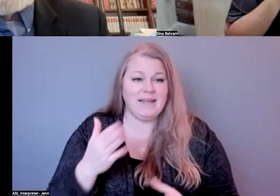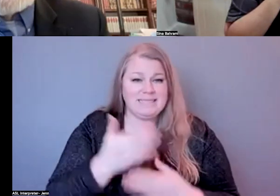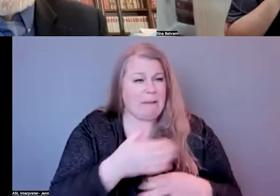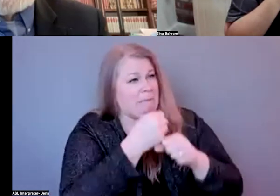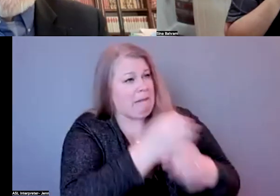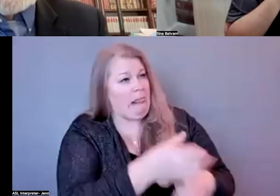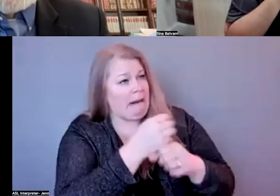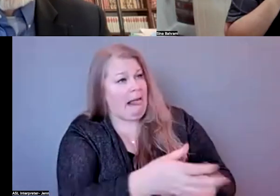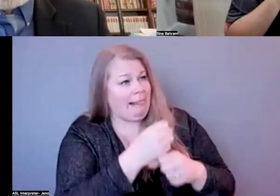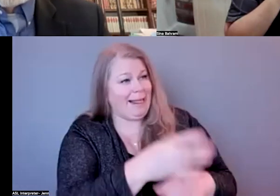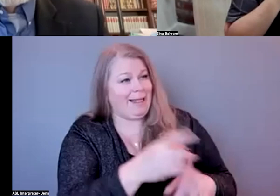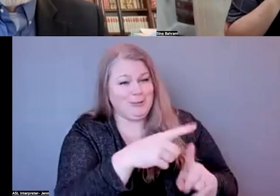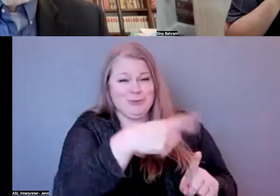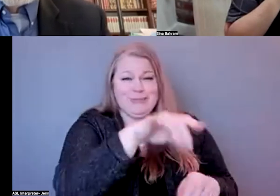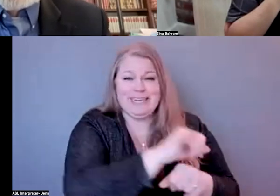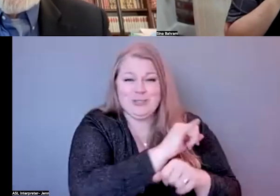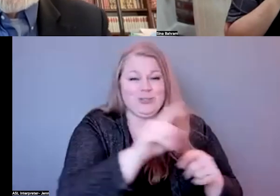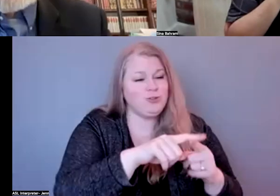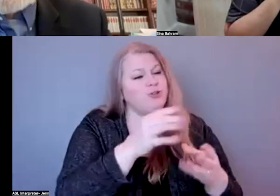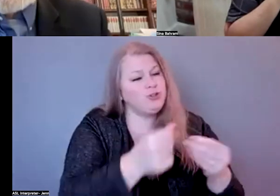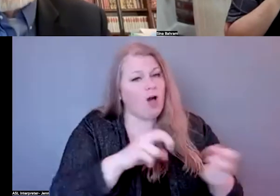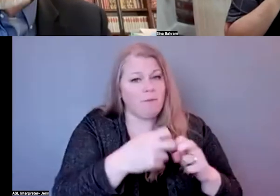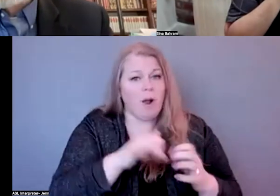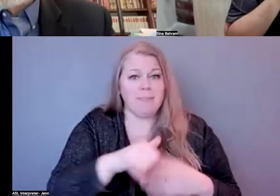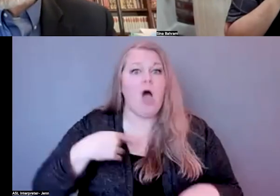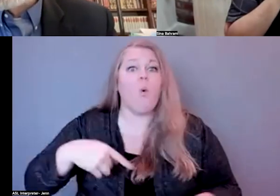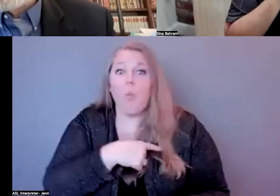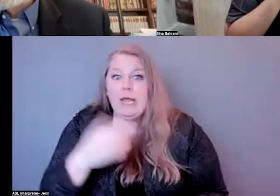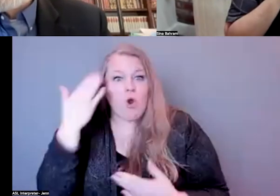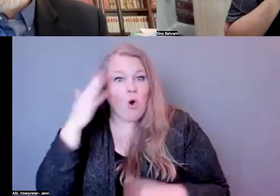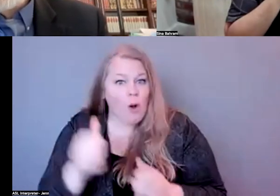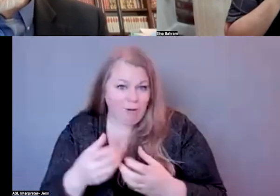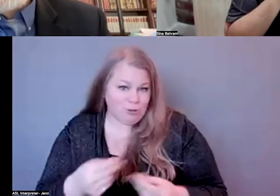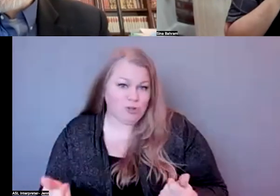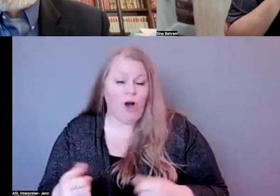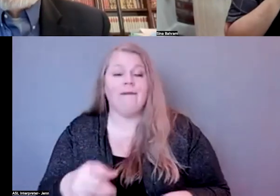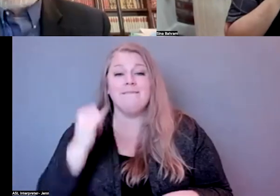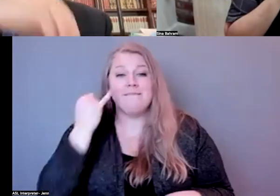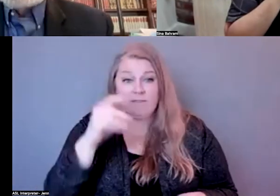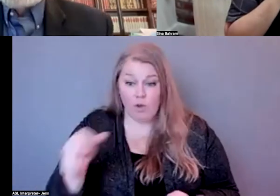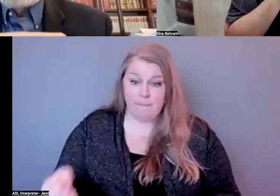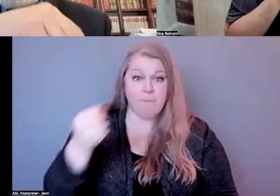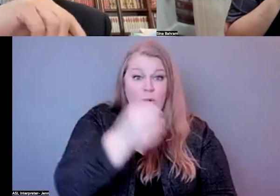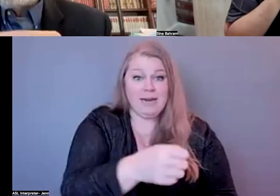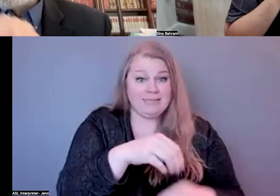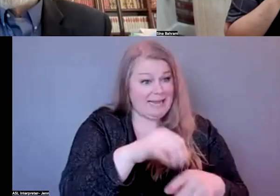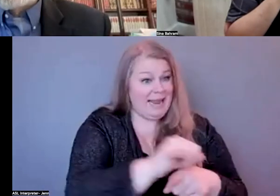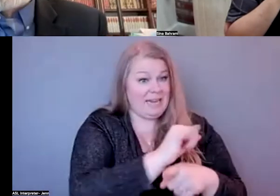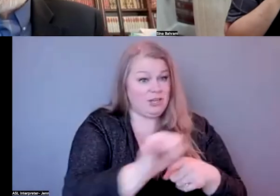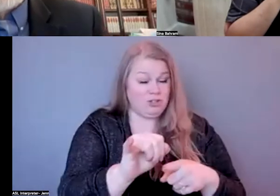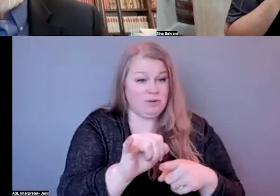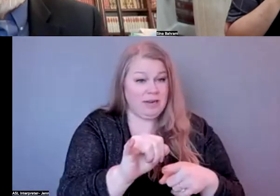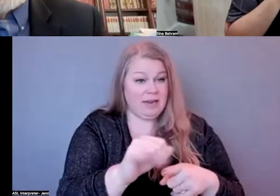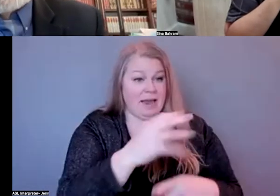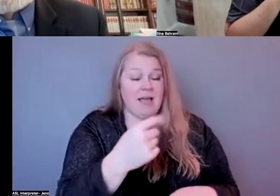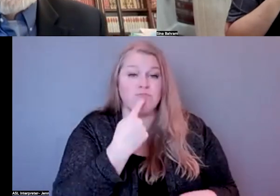to try and solve a problem that we actually don't know how to solve ourselves. If you put us into industry and told us to